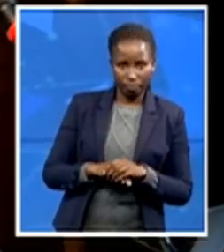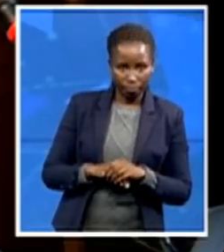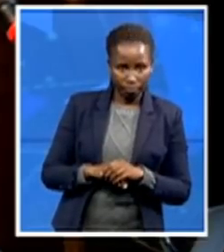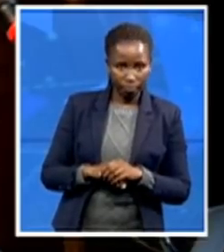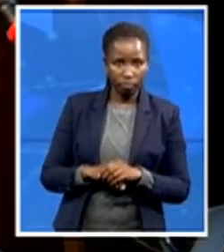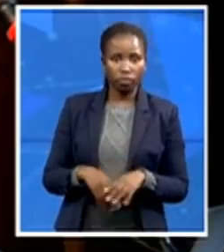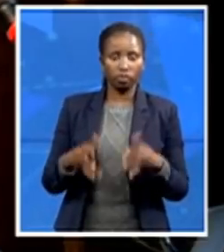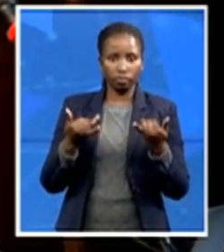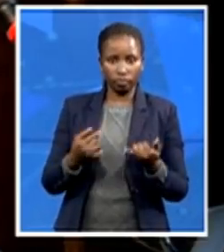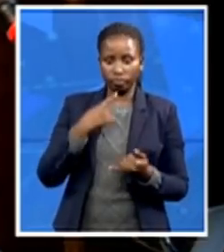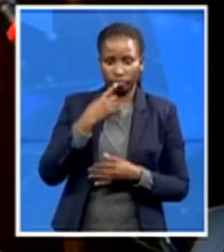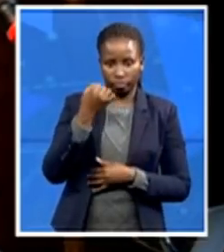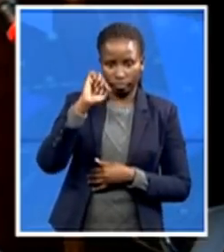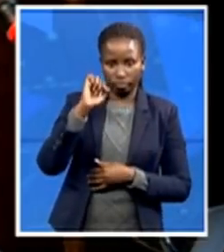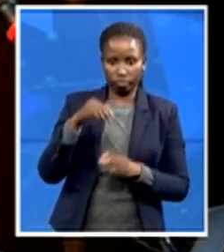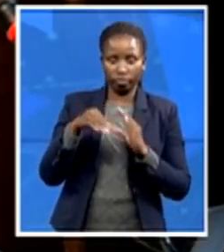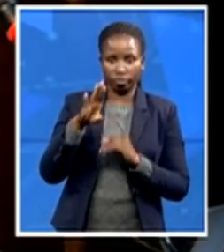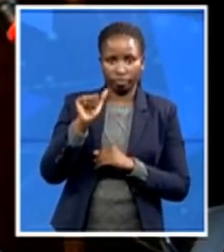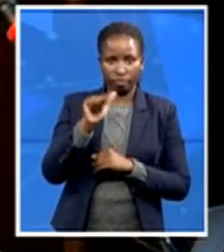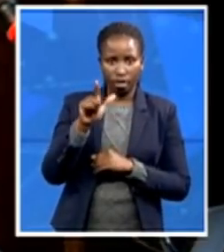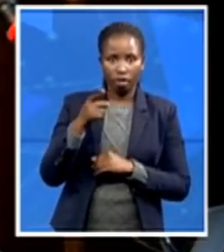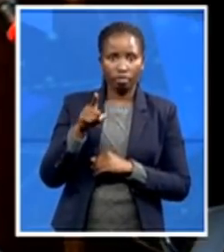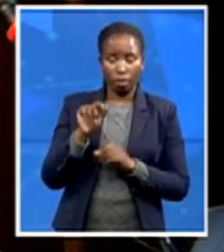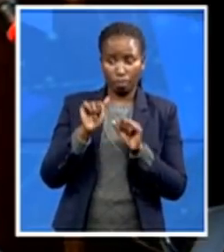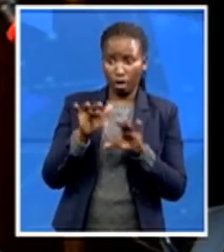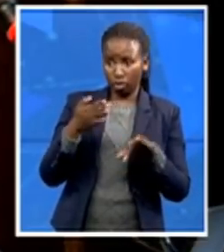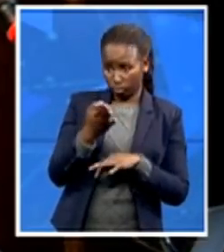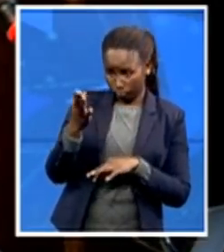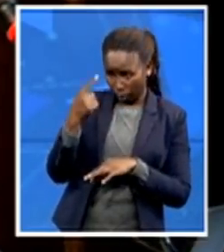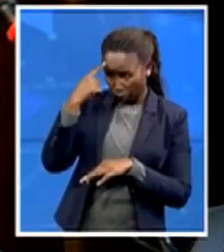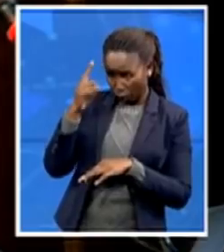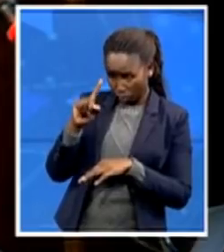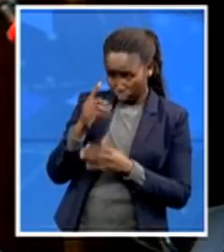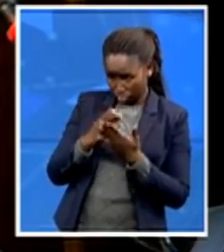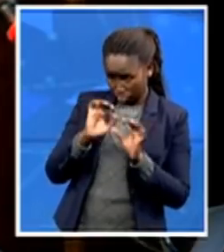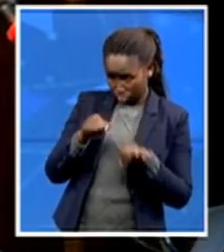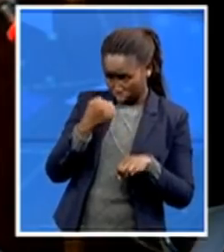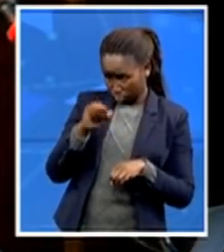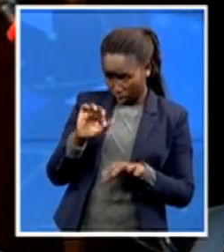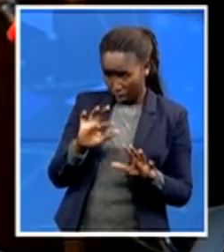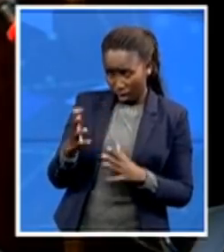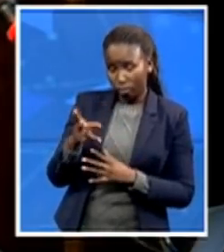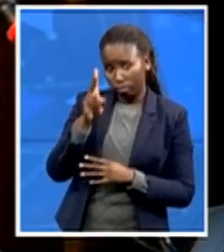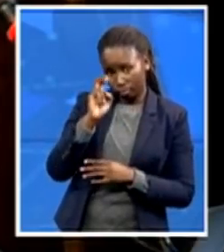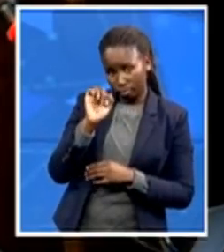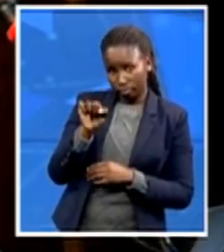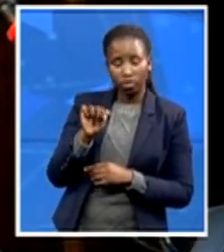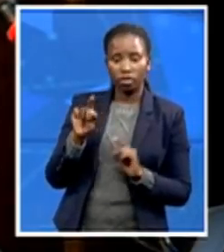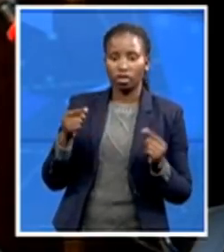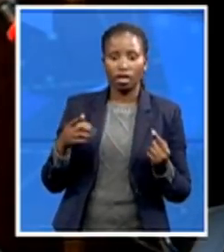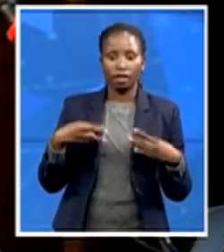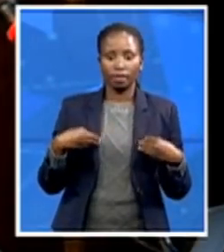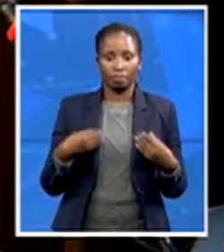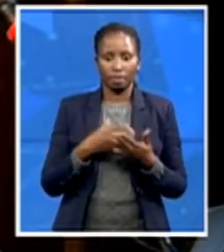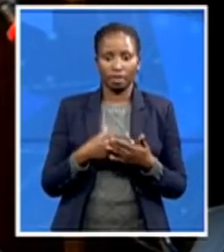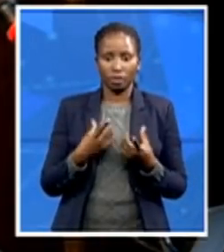public perception. The courts may not allow public perception to rule its decisions. One must remember that bail